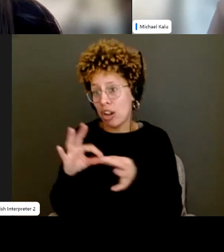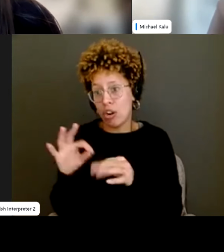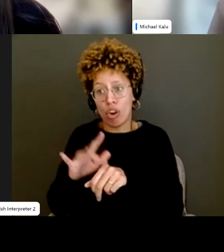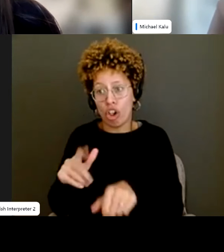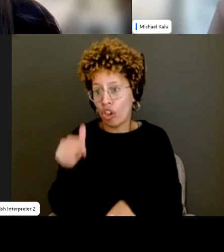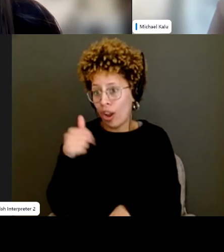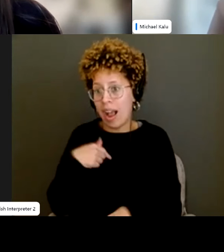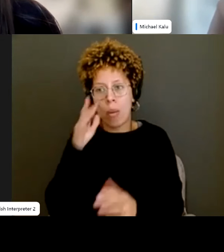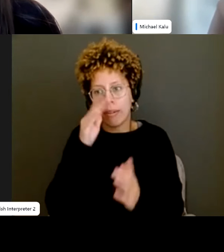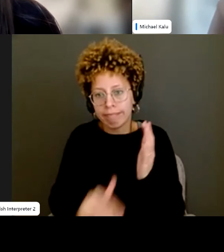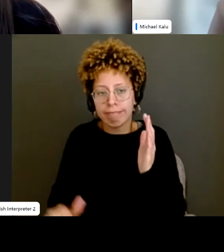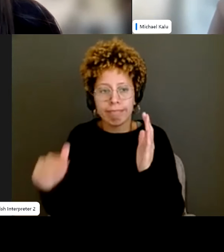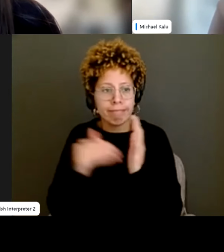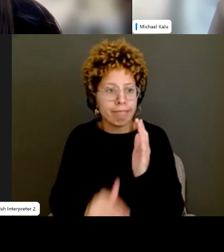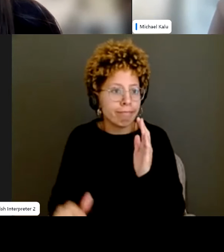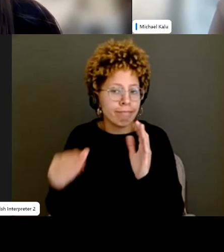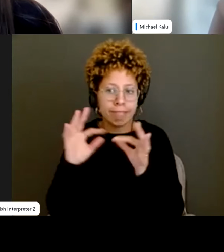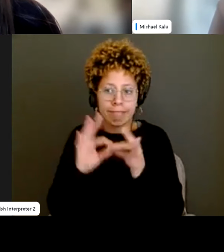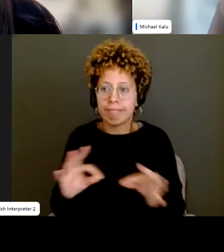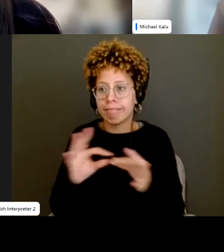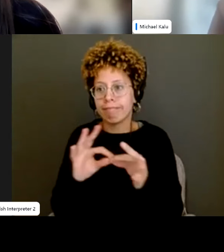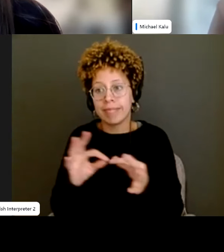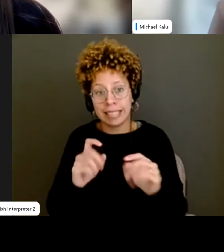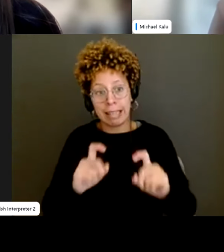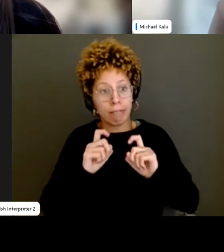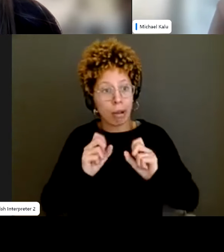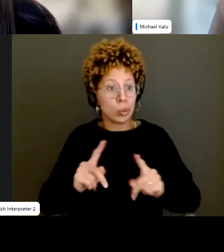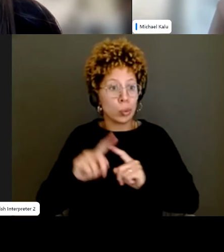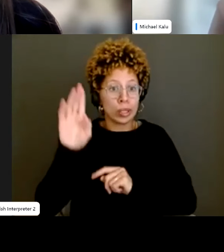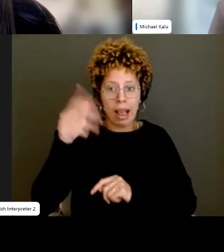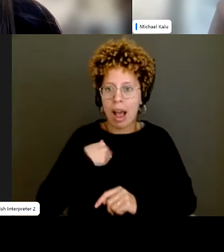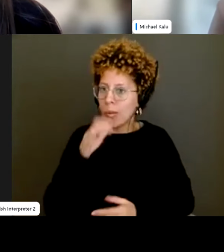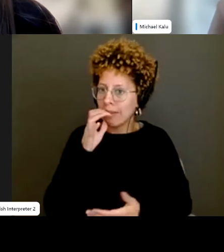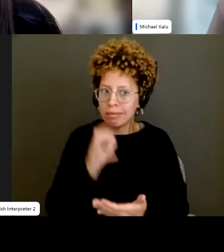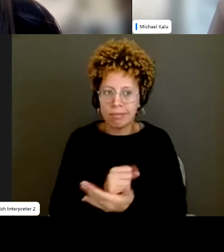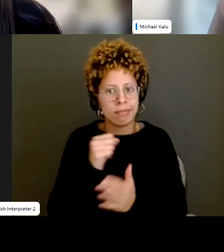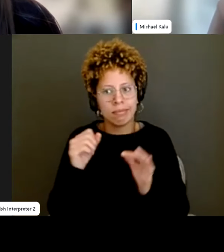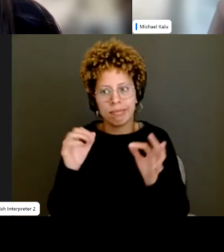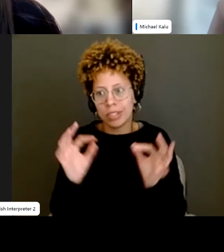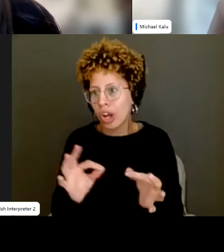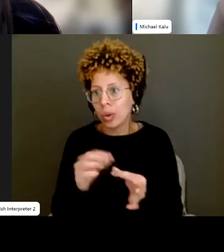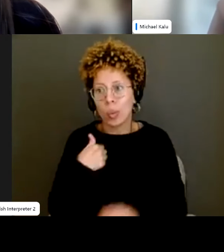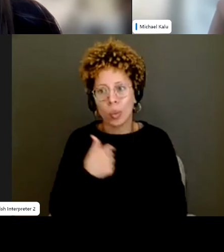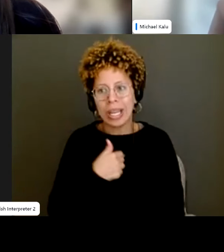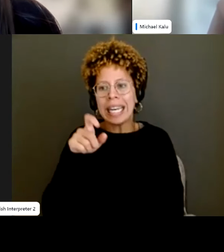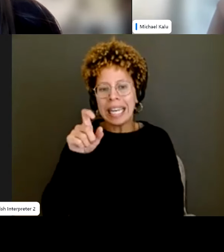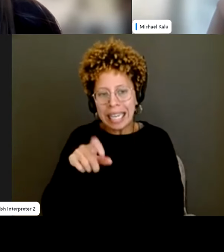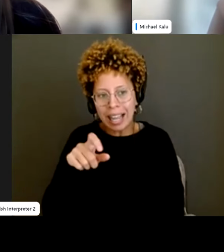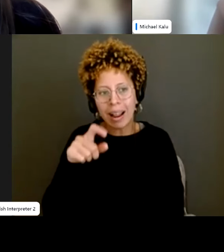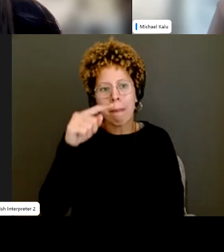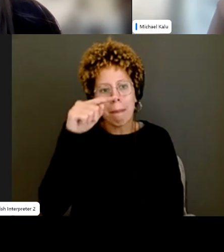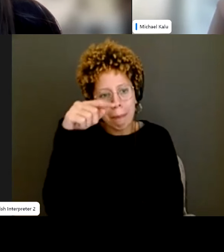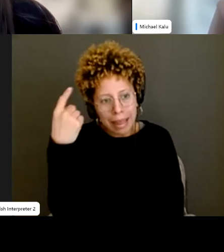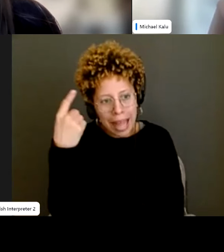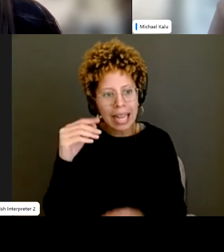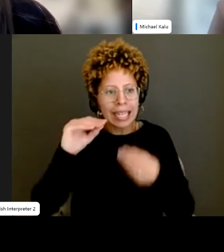in every platform which I'm being given an opportunity to talk, is the fact that we need a Black data. We need data that speaks